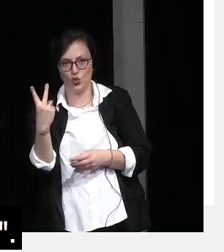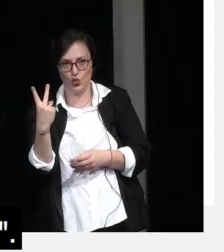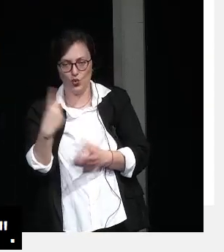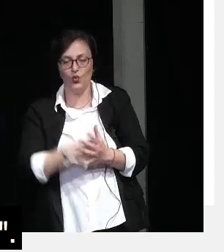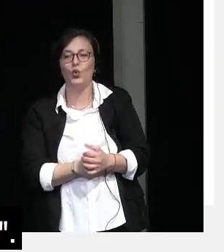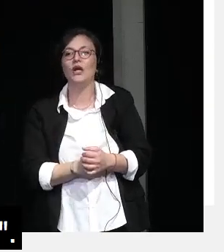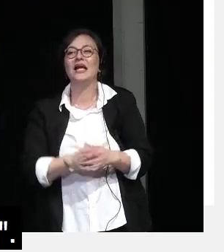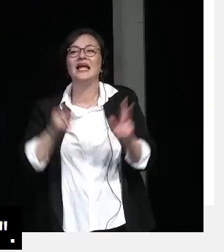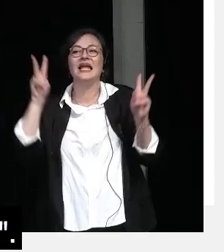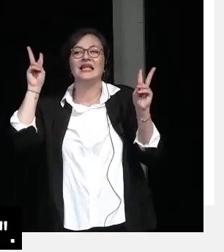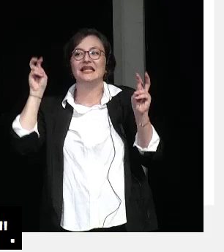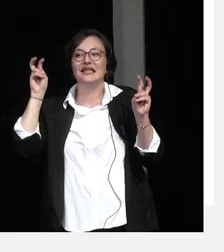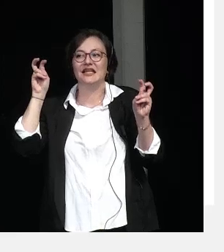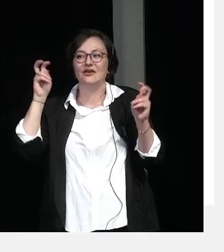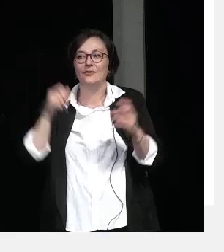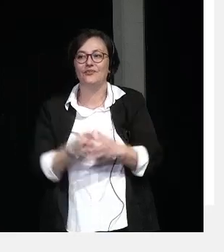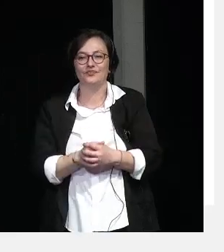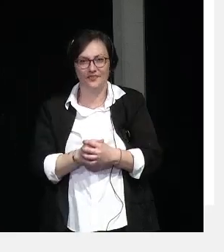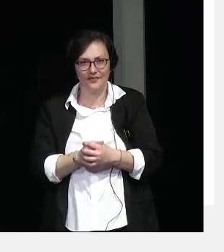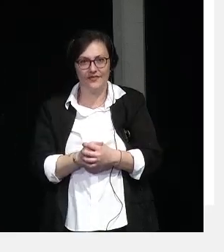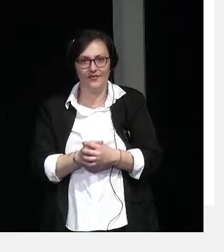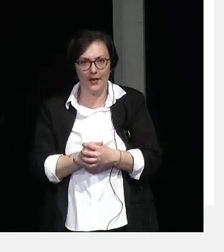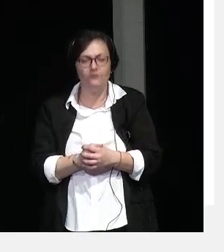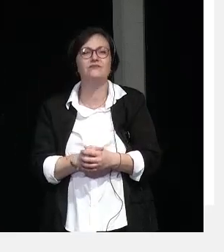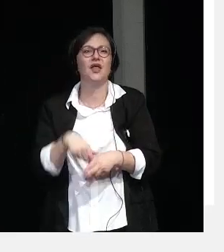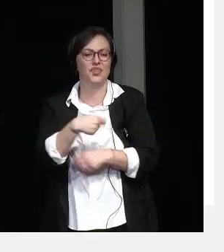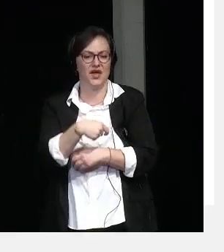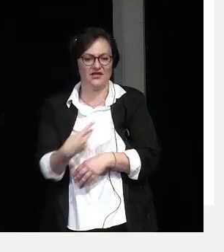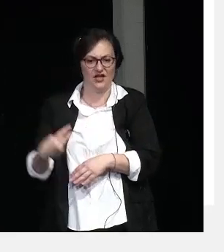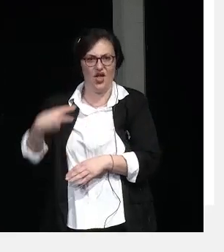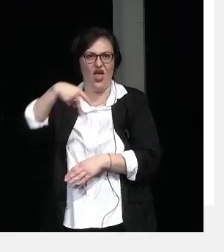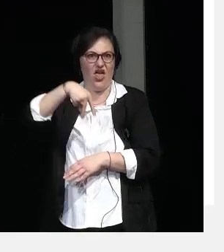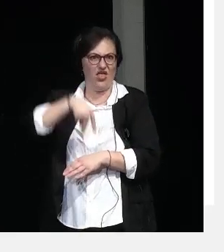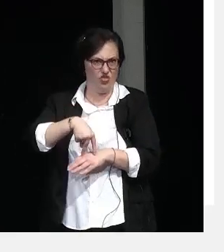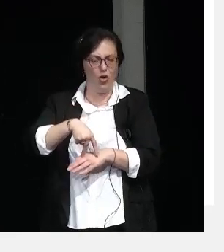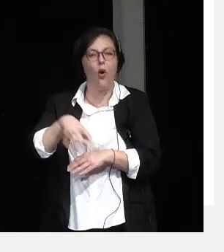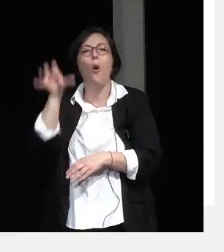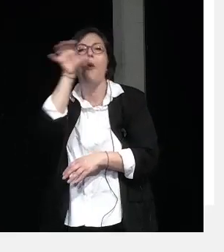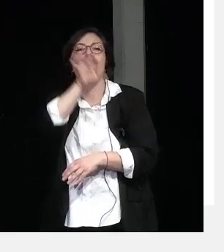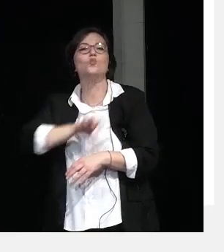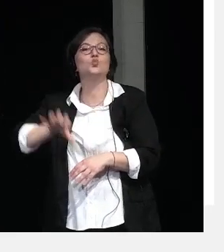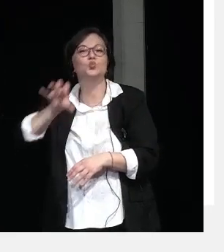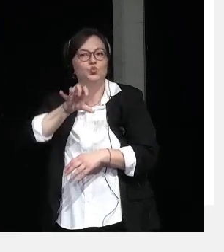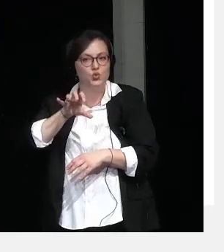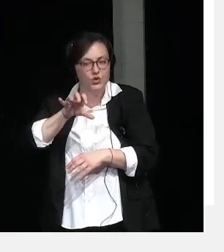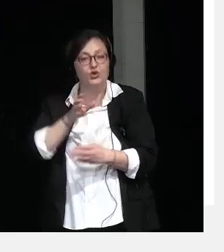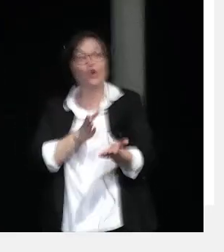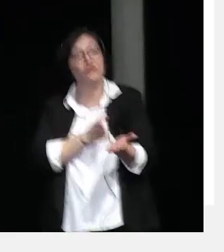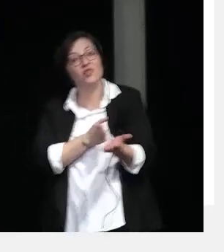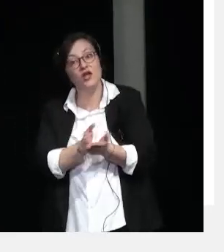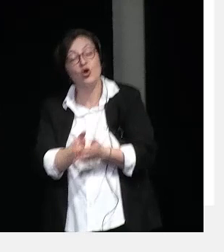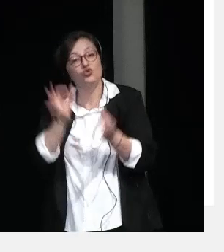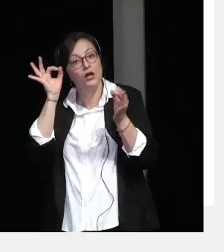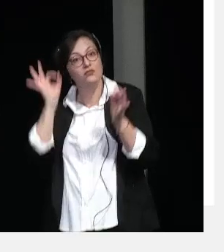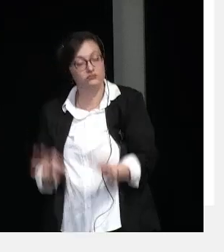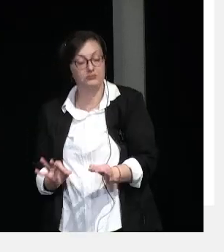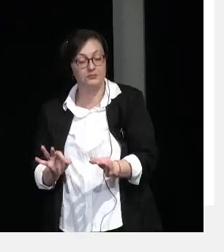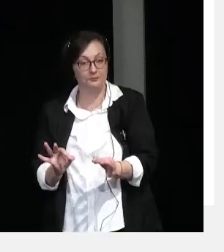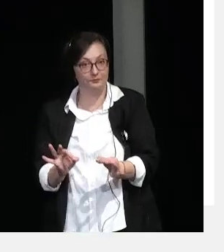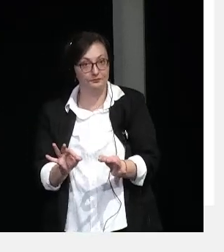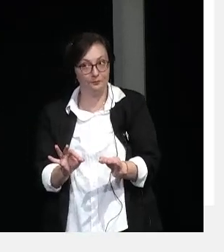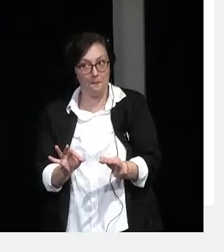and restorative justice. And CR1 room, 3 modes of participation, collaborative exhibition projects at the